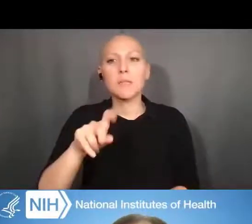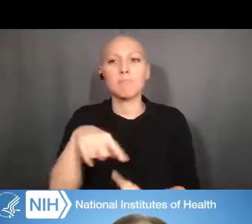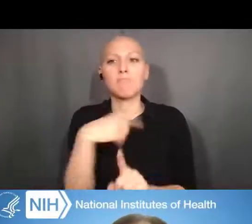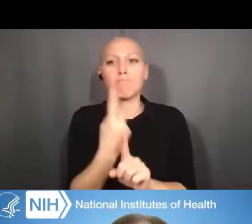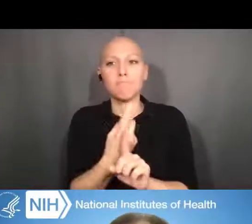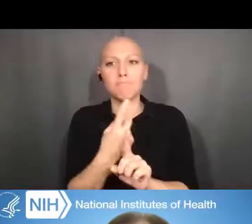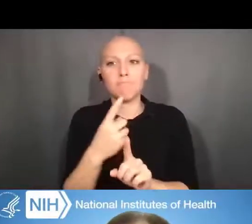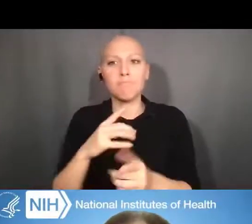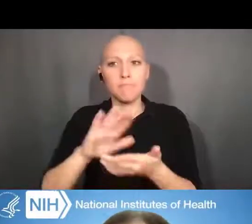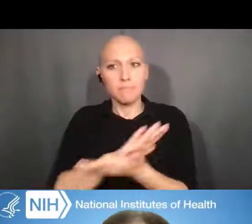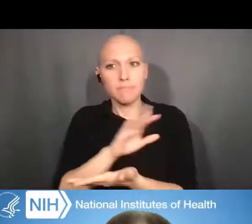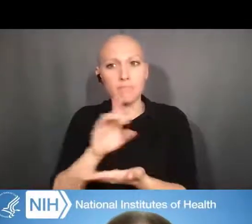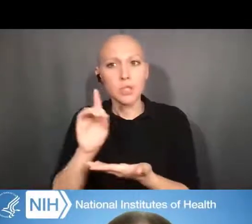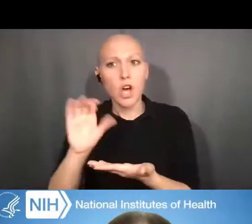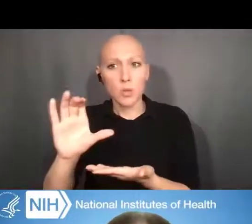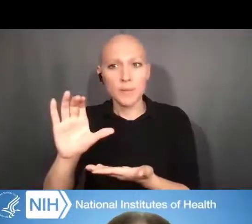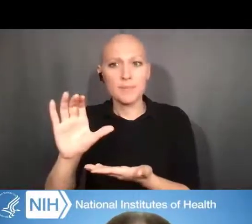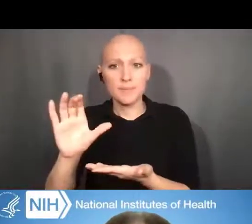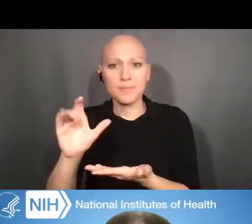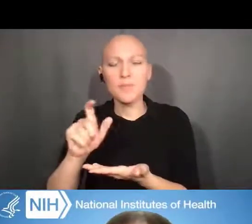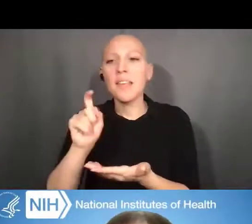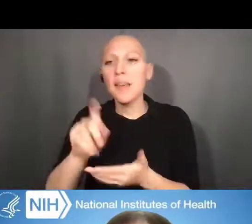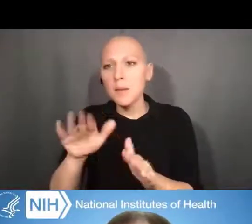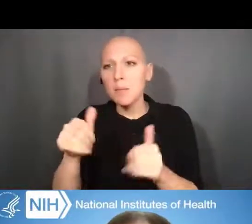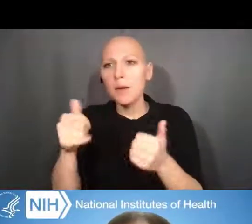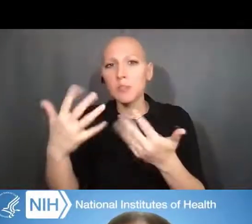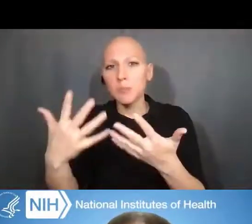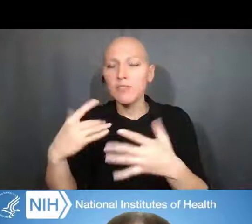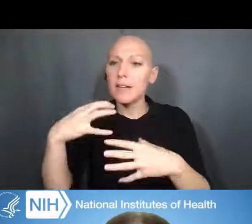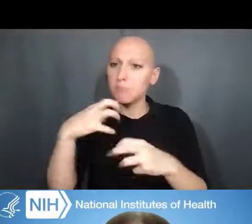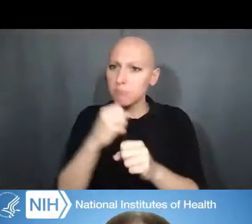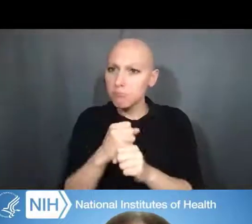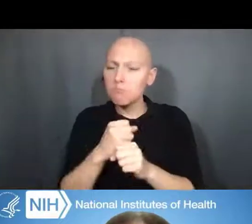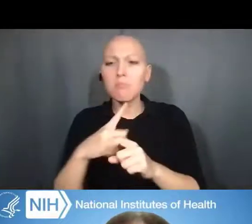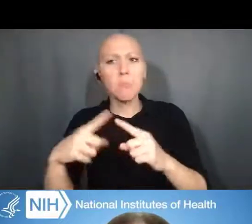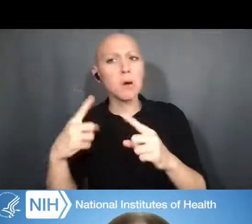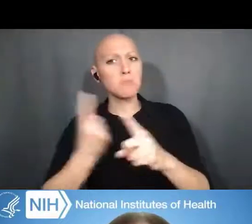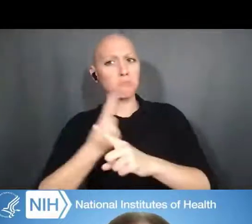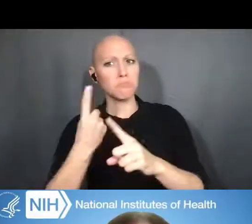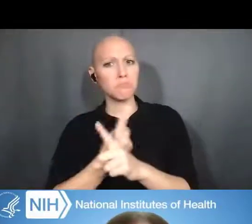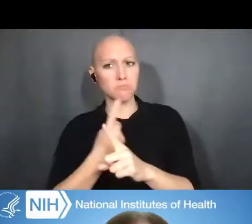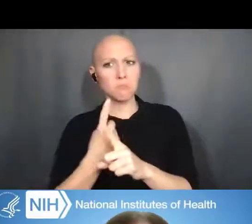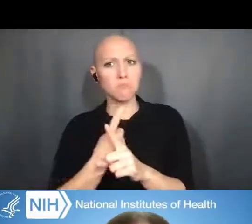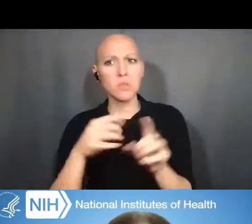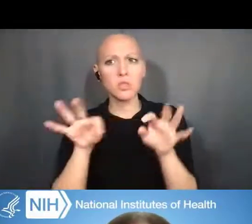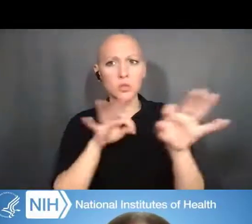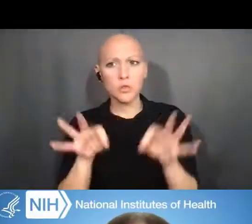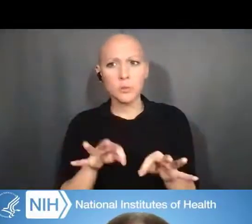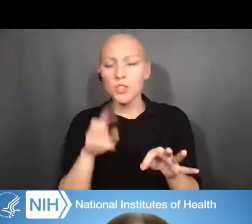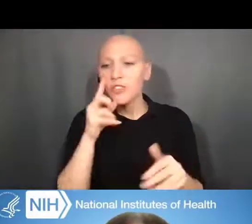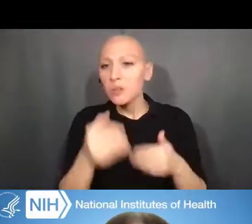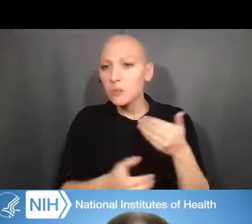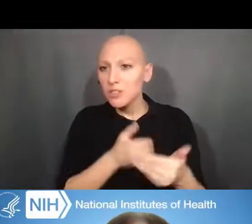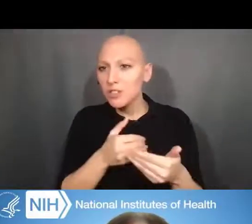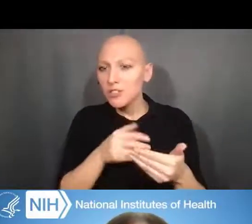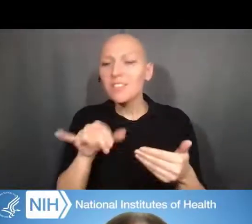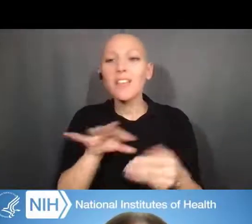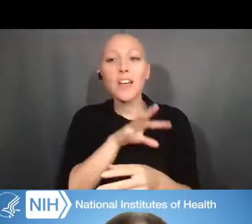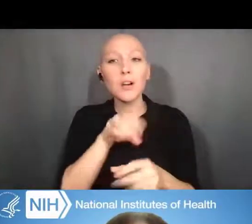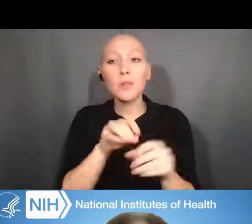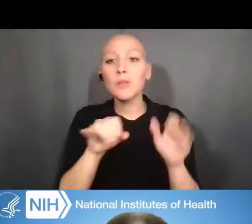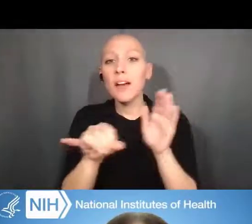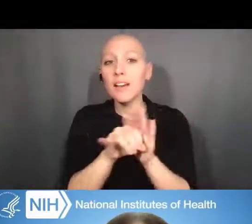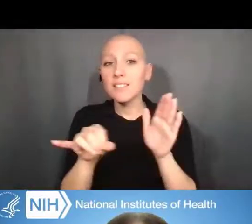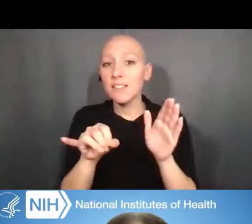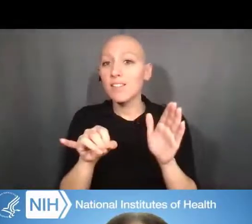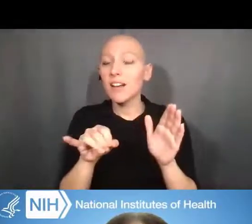provide an adequate, a concise description of your procedures, including identification of your species,